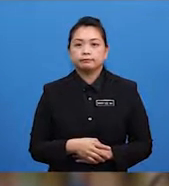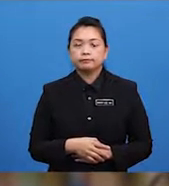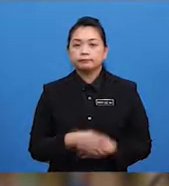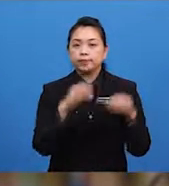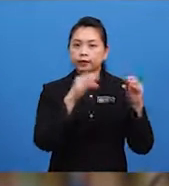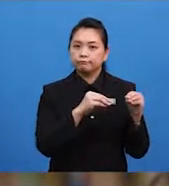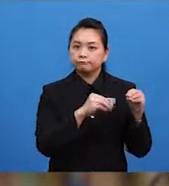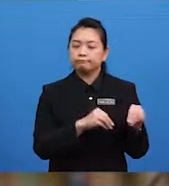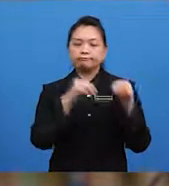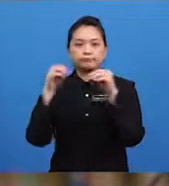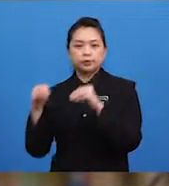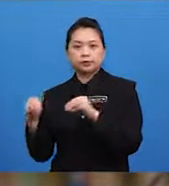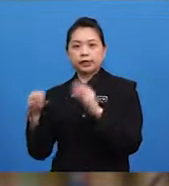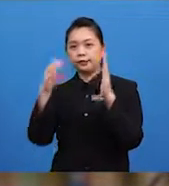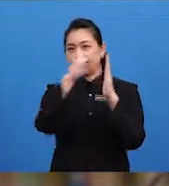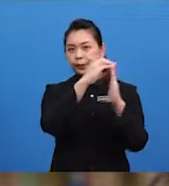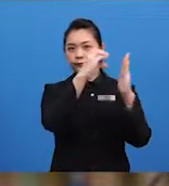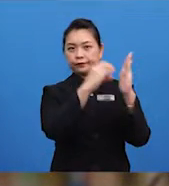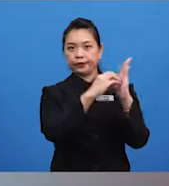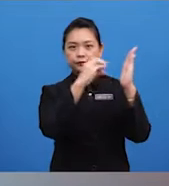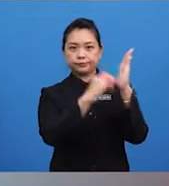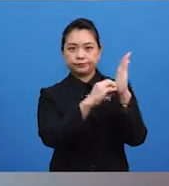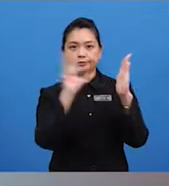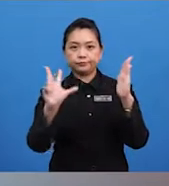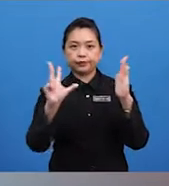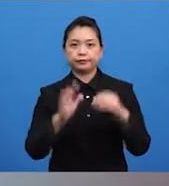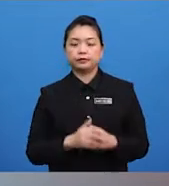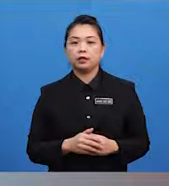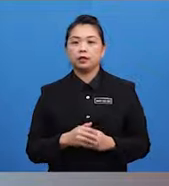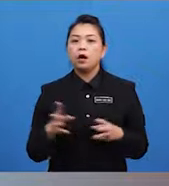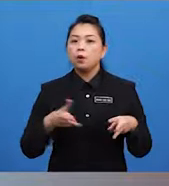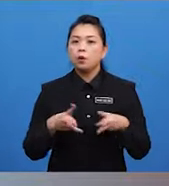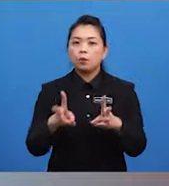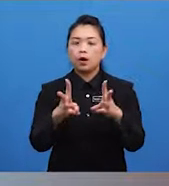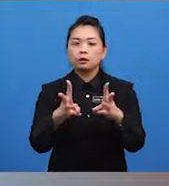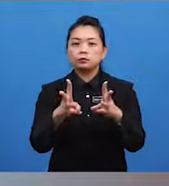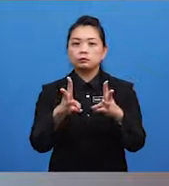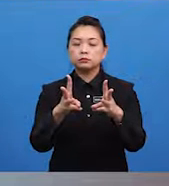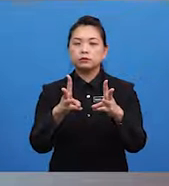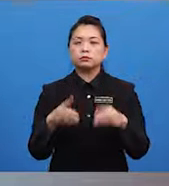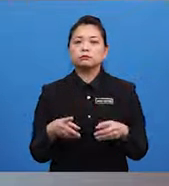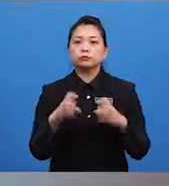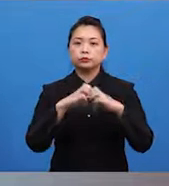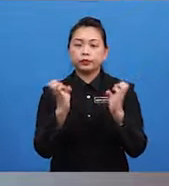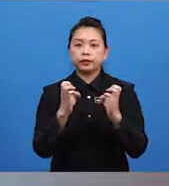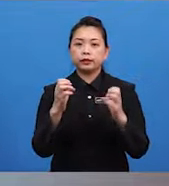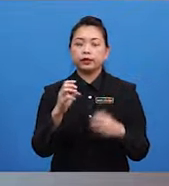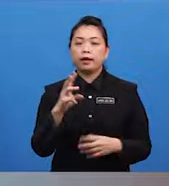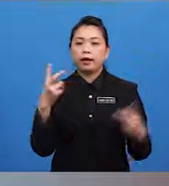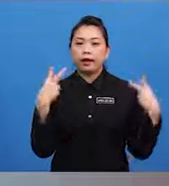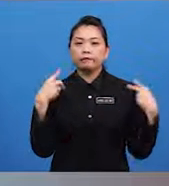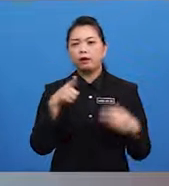Moving on to paragraph 3. While durians have long been available in